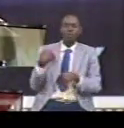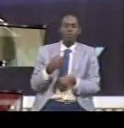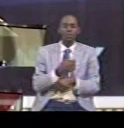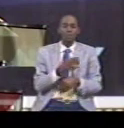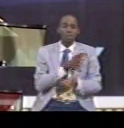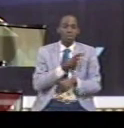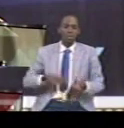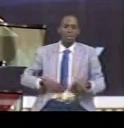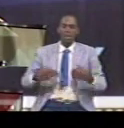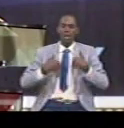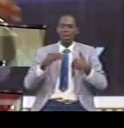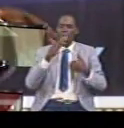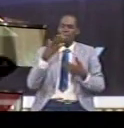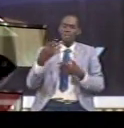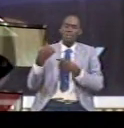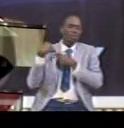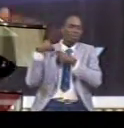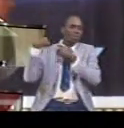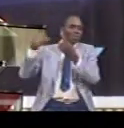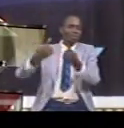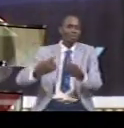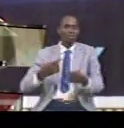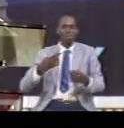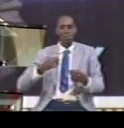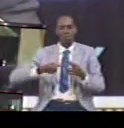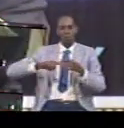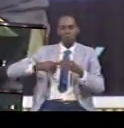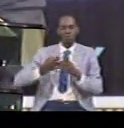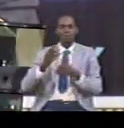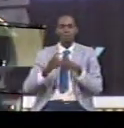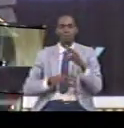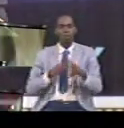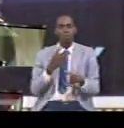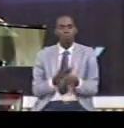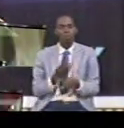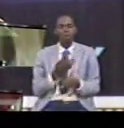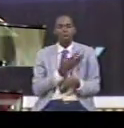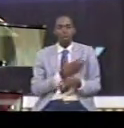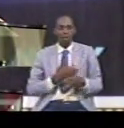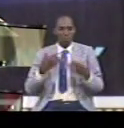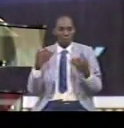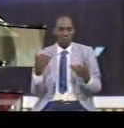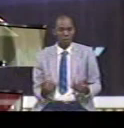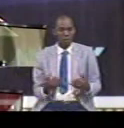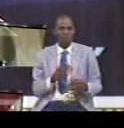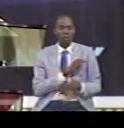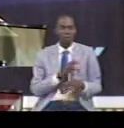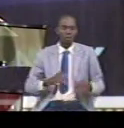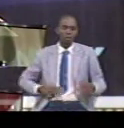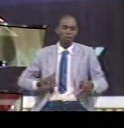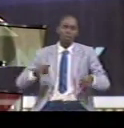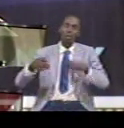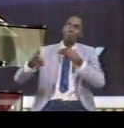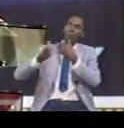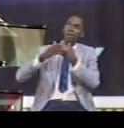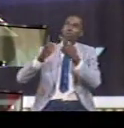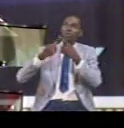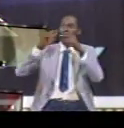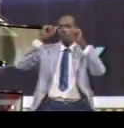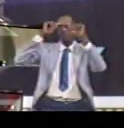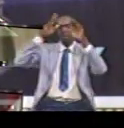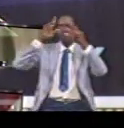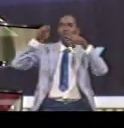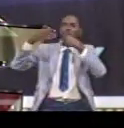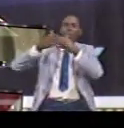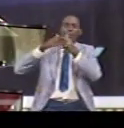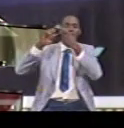eternity, before the foundation of the world. And all that was going back to the Father and going back to heaven, it was asking the